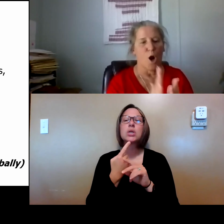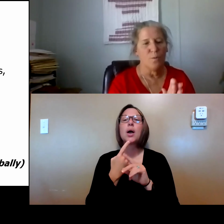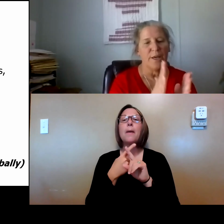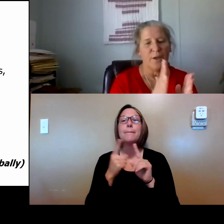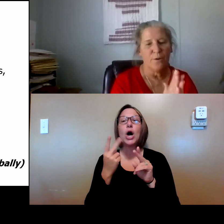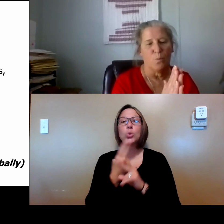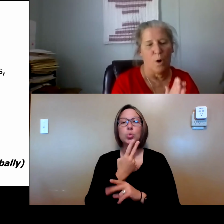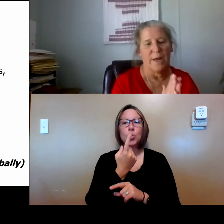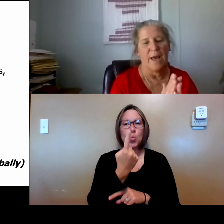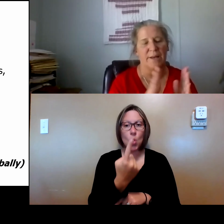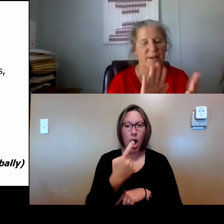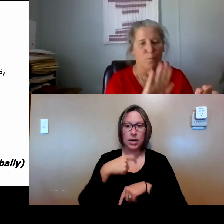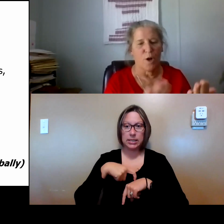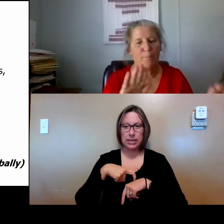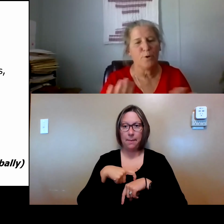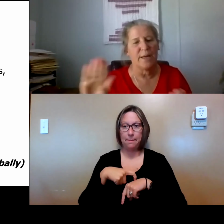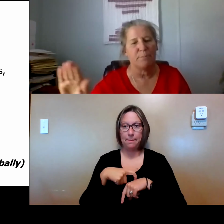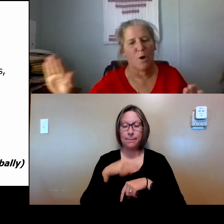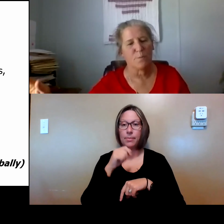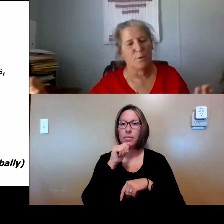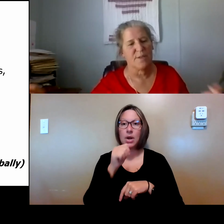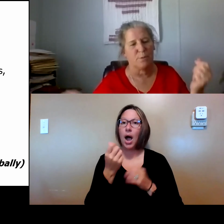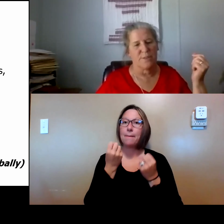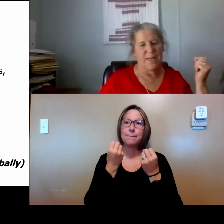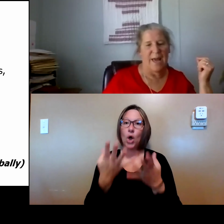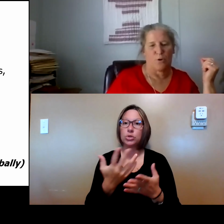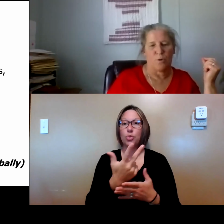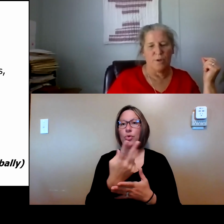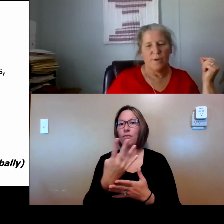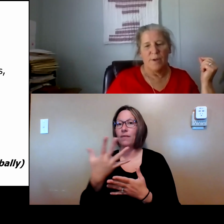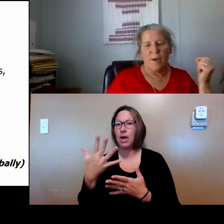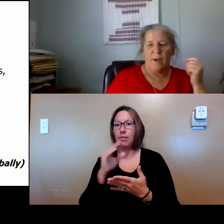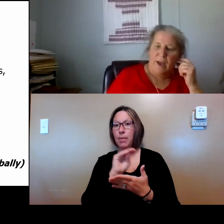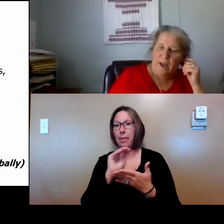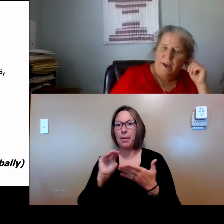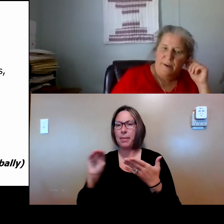so we're only using one at a time. We're not putting multiple symbols together.